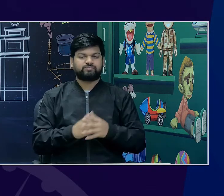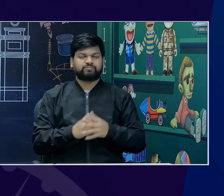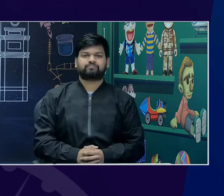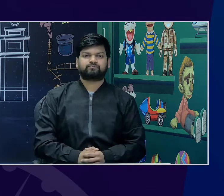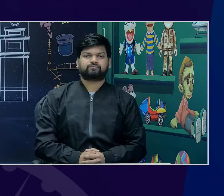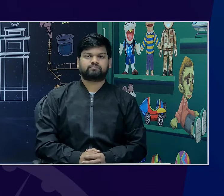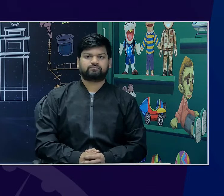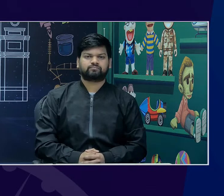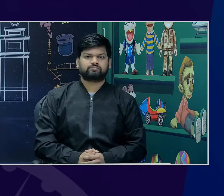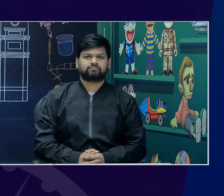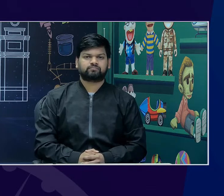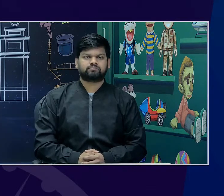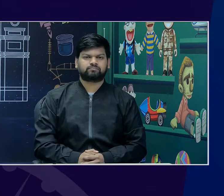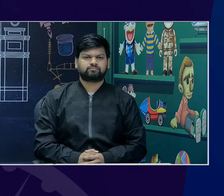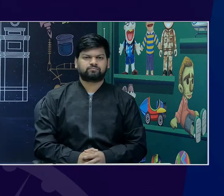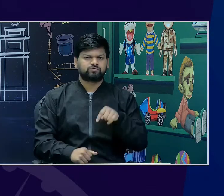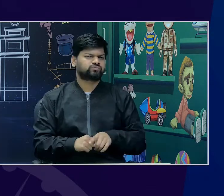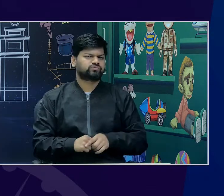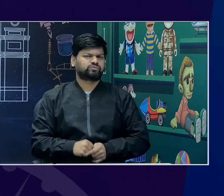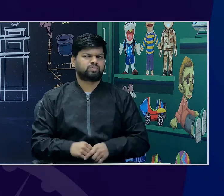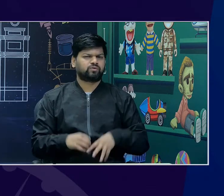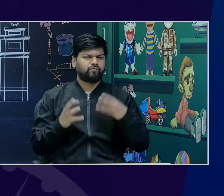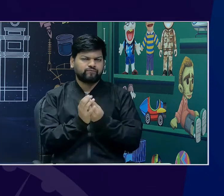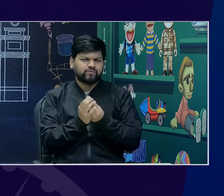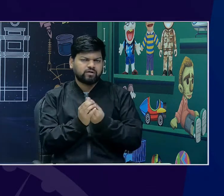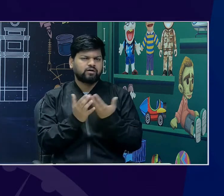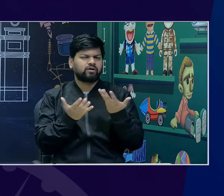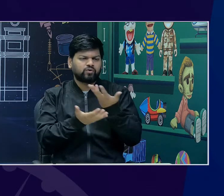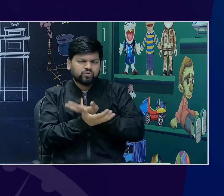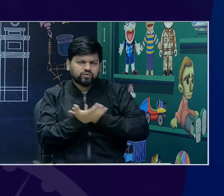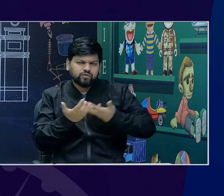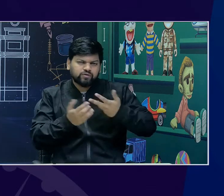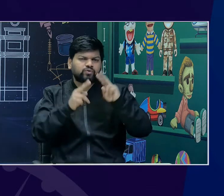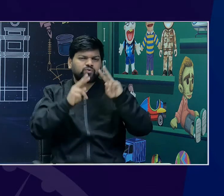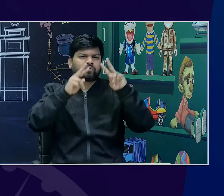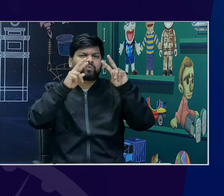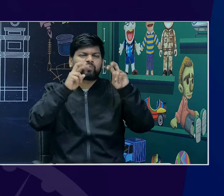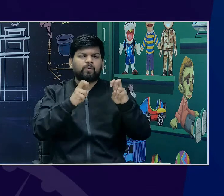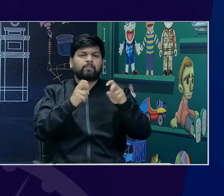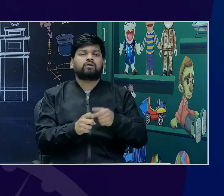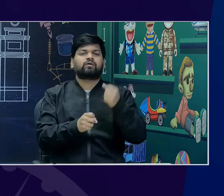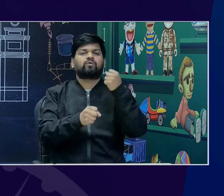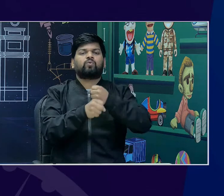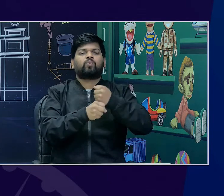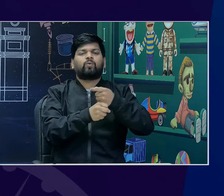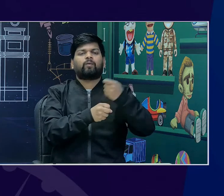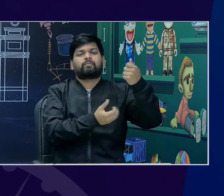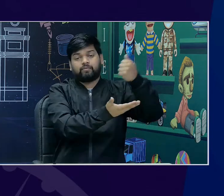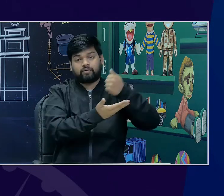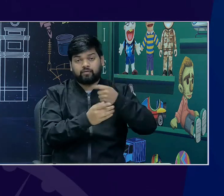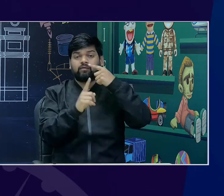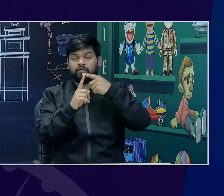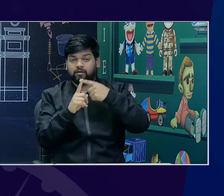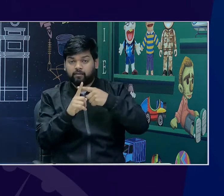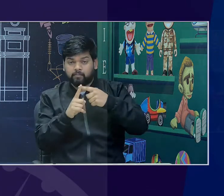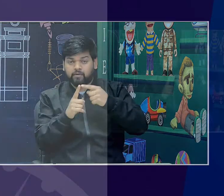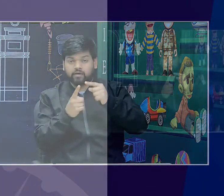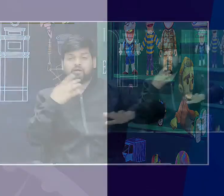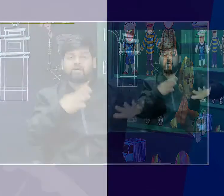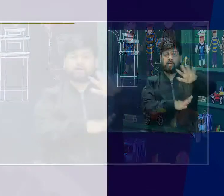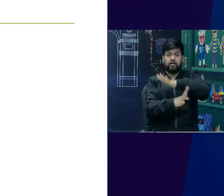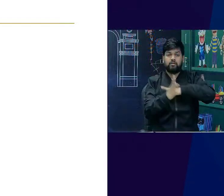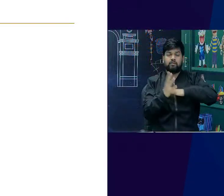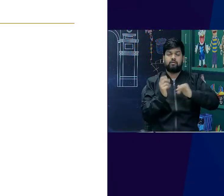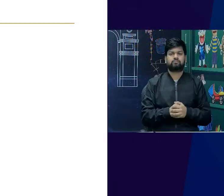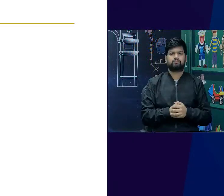So the topic that we'll be doing today is government budget and economy. Just to give a brief layout of what we'll be going